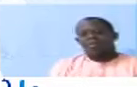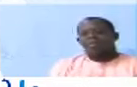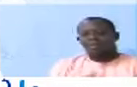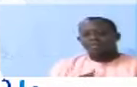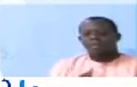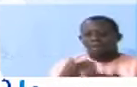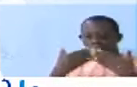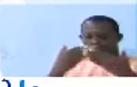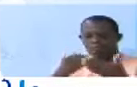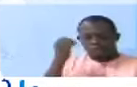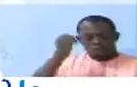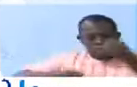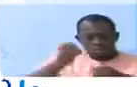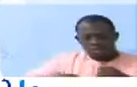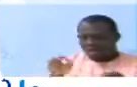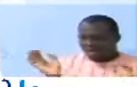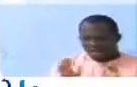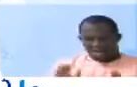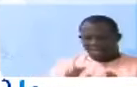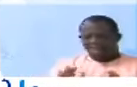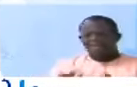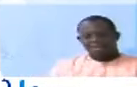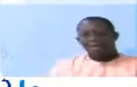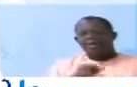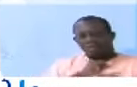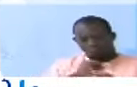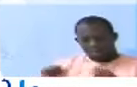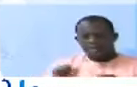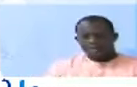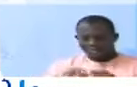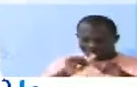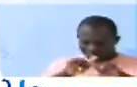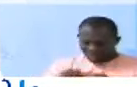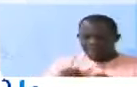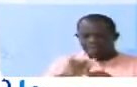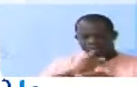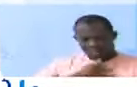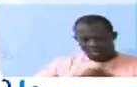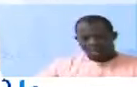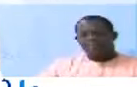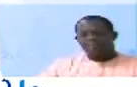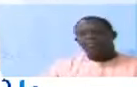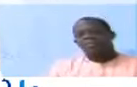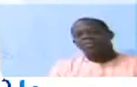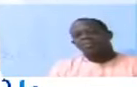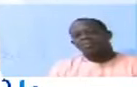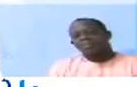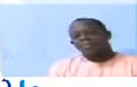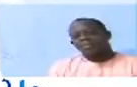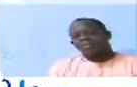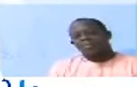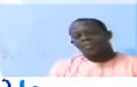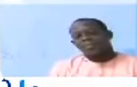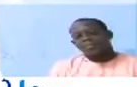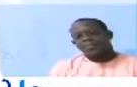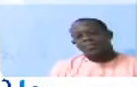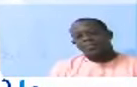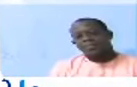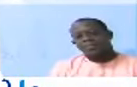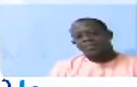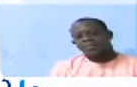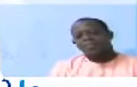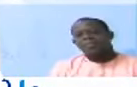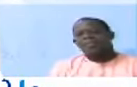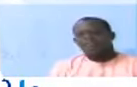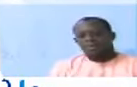But let's not run. Let's just stay calm. Damato wala nyama kana ka dun station